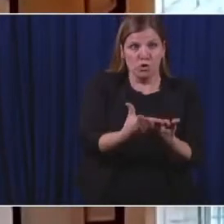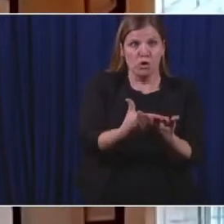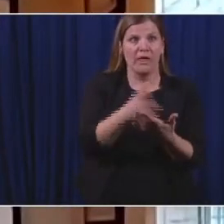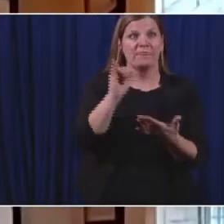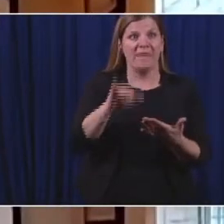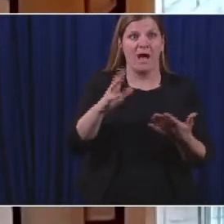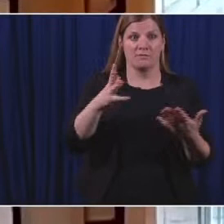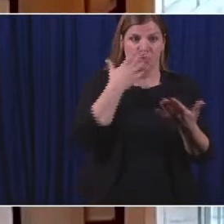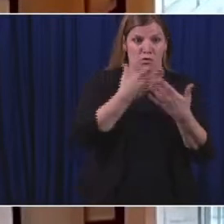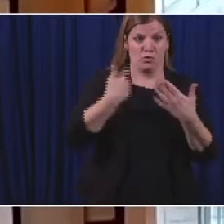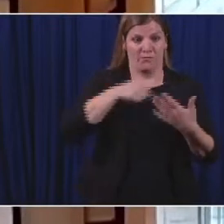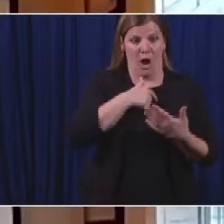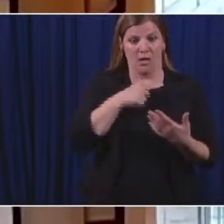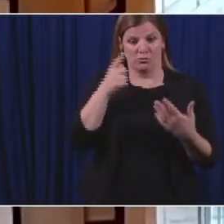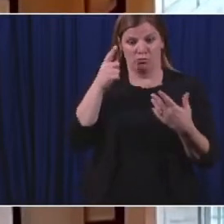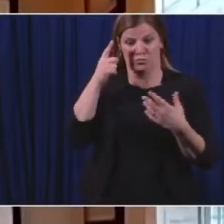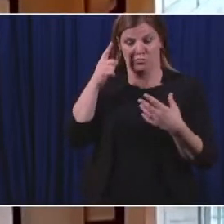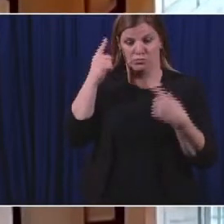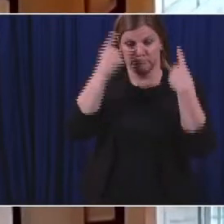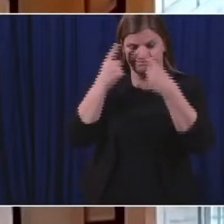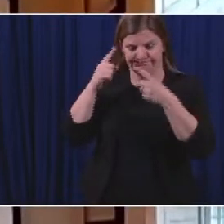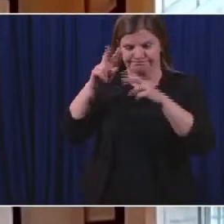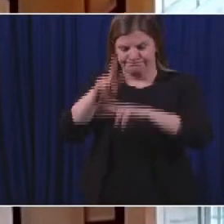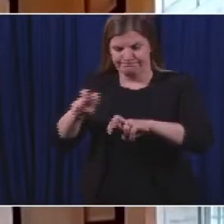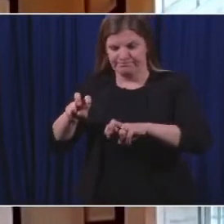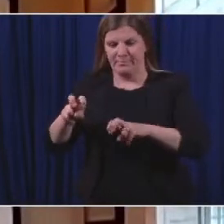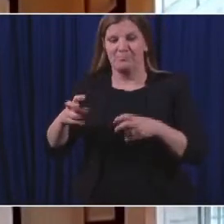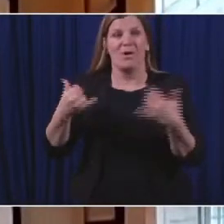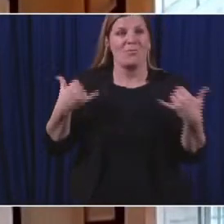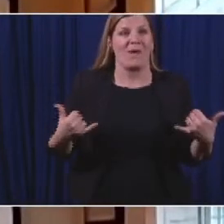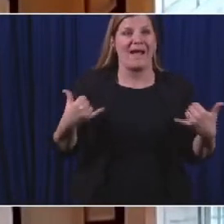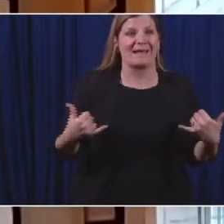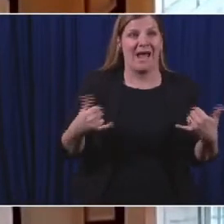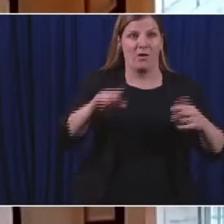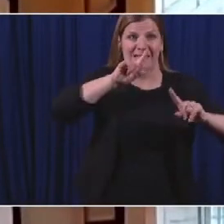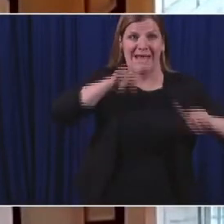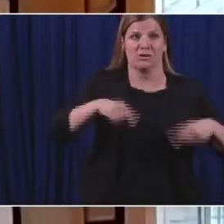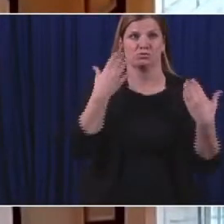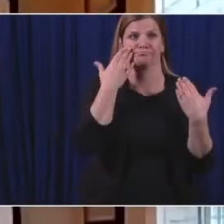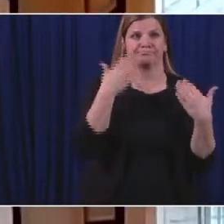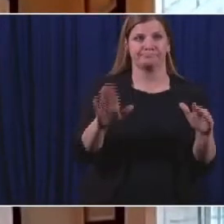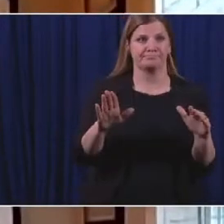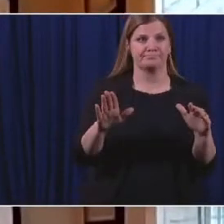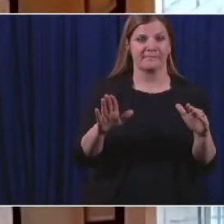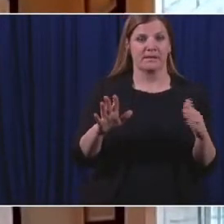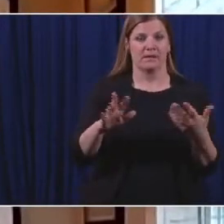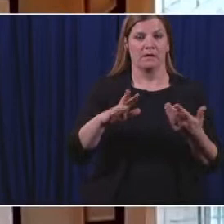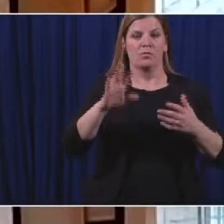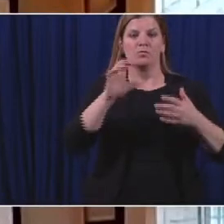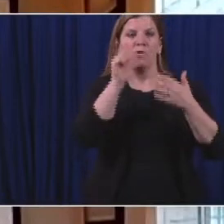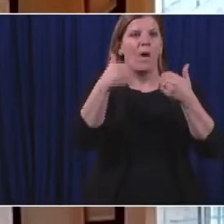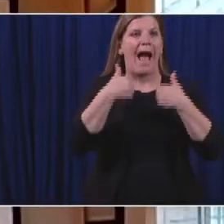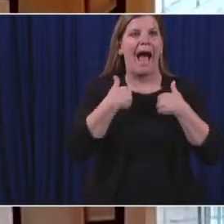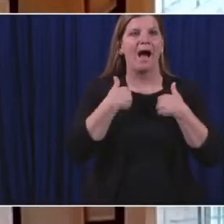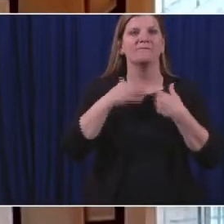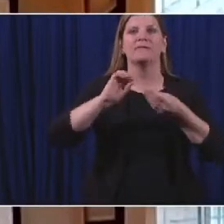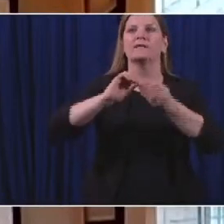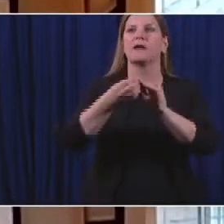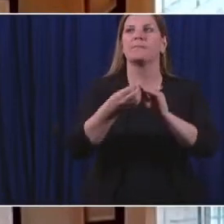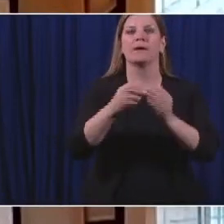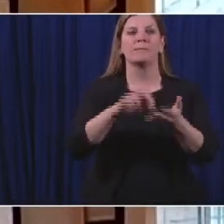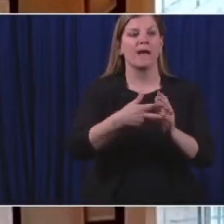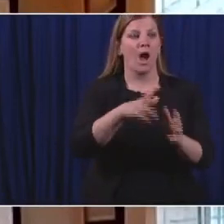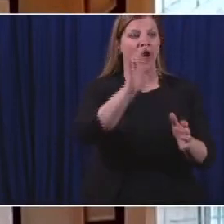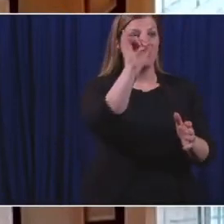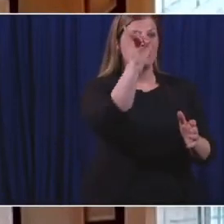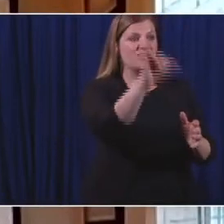forthcoming. I don't have a number that I can share today and say, when we hit this spot, we know we're there. But rest assured, we're working